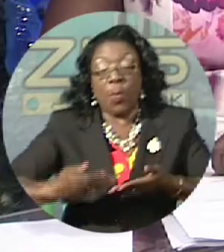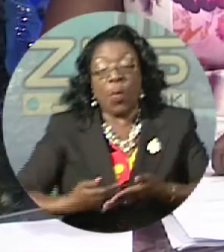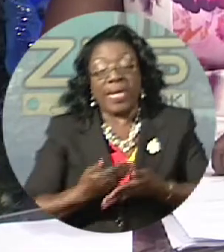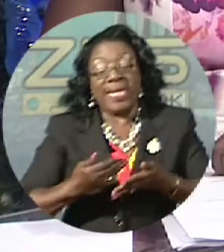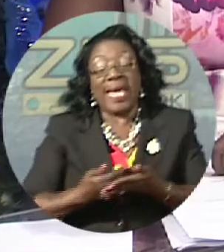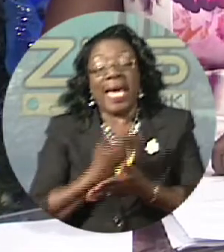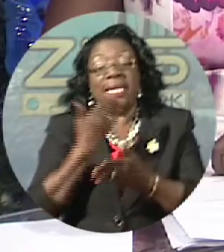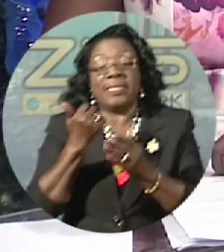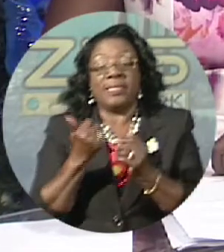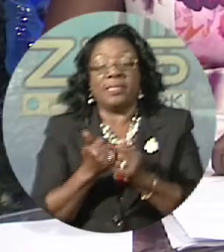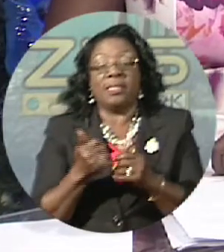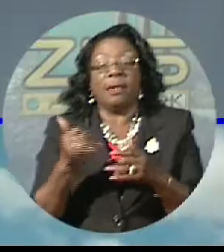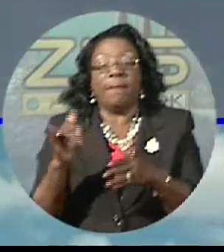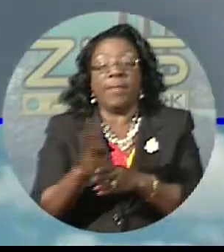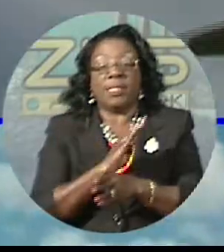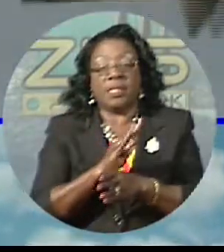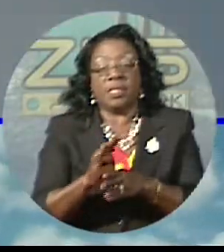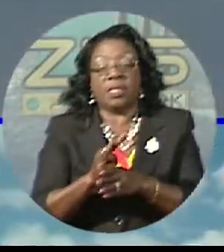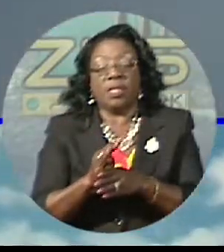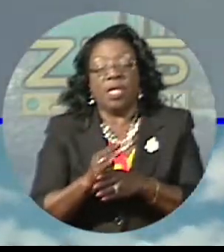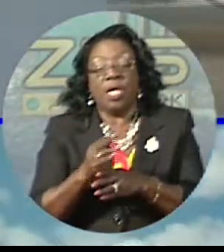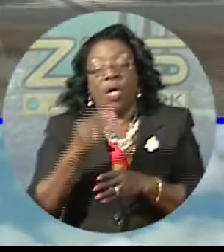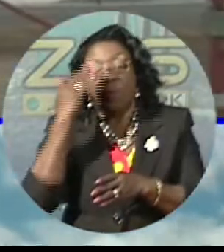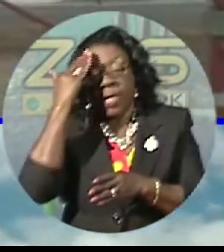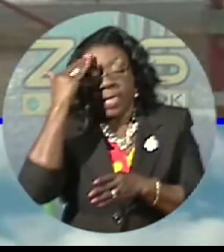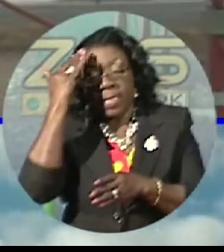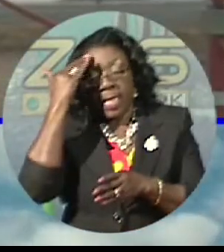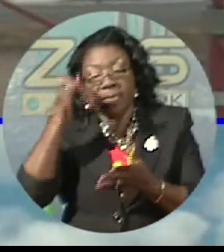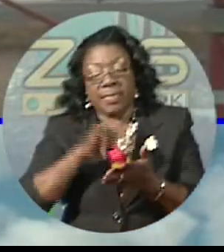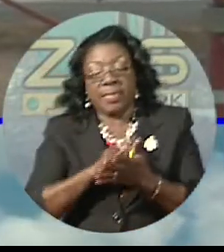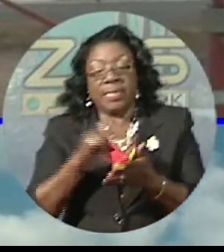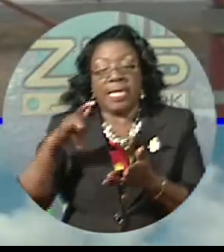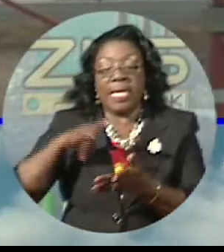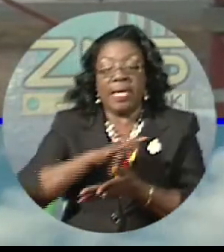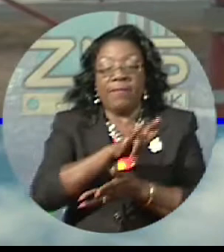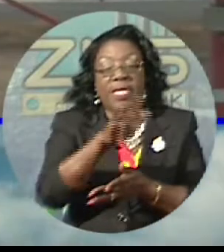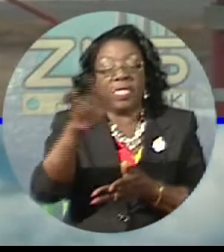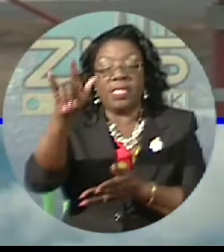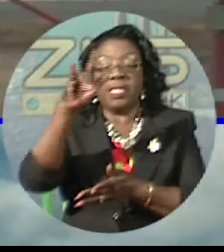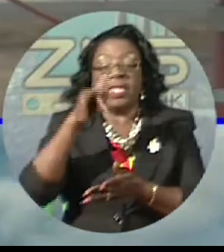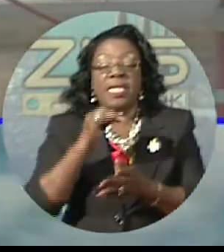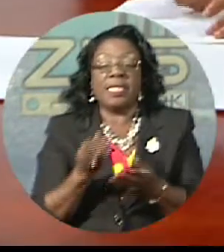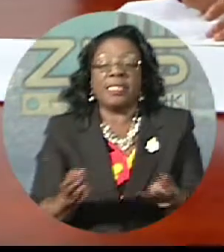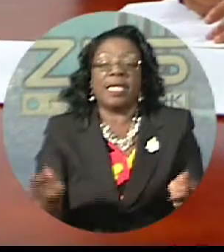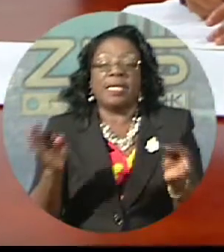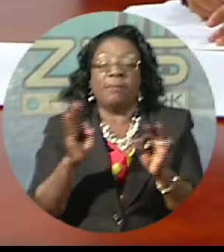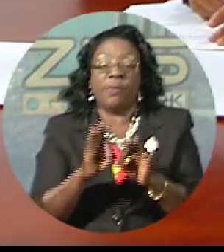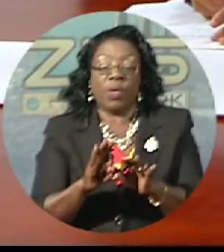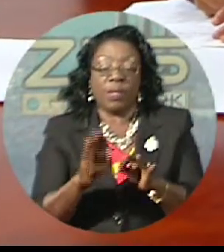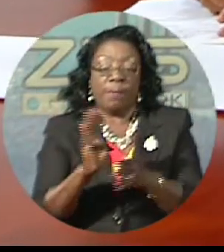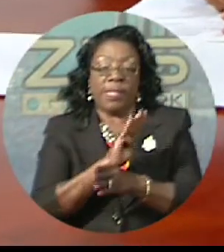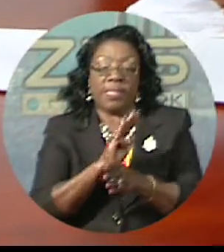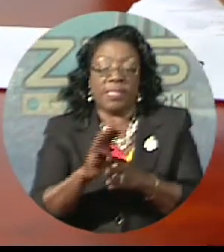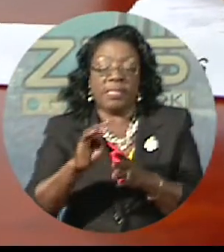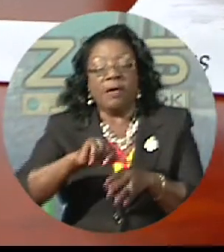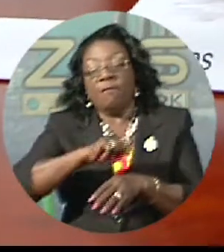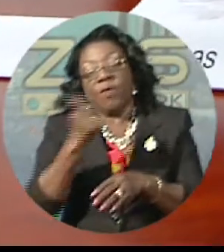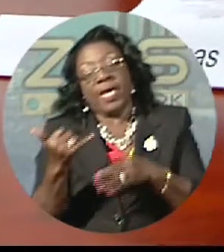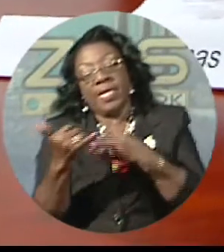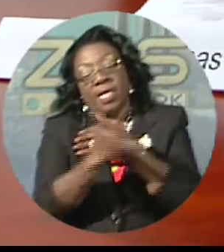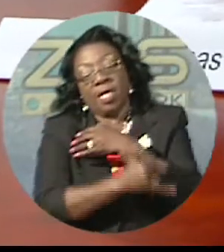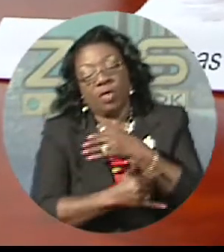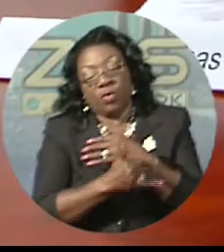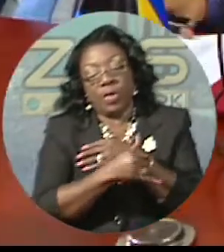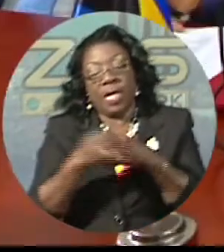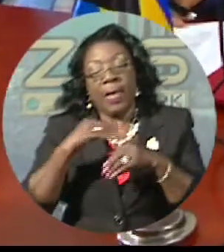signings today. Recognizing that aviation is a major component of any economy, Minister of Transport and Aviation, the